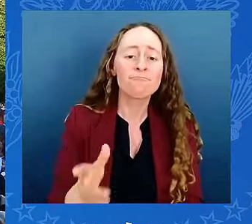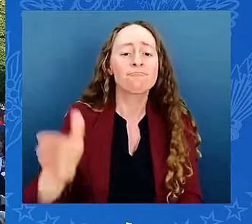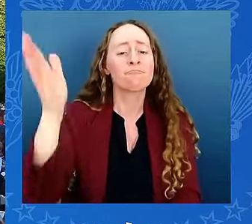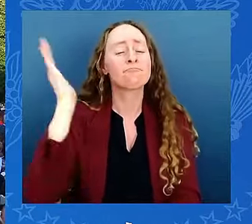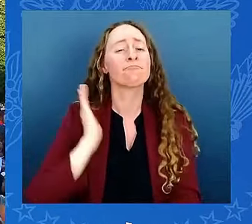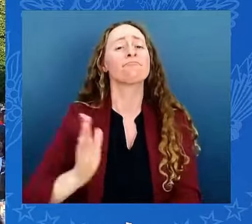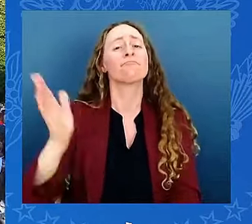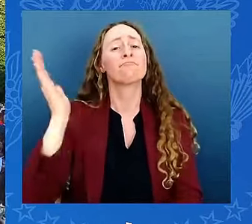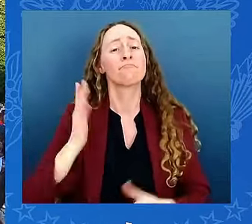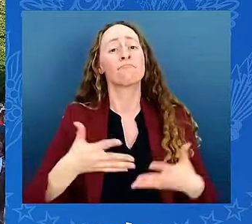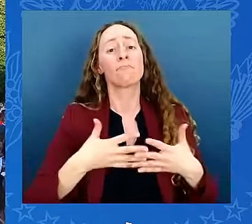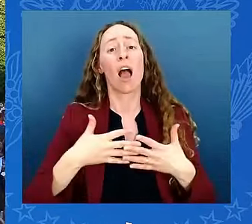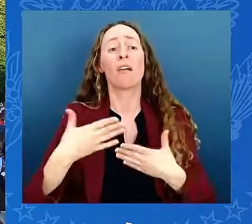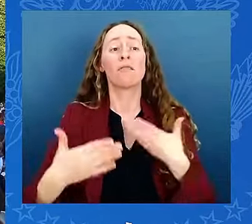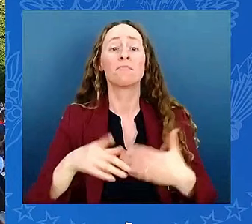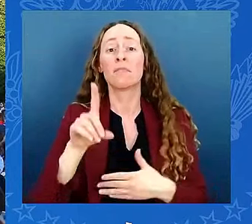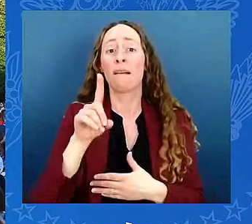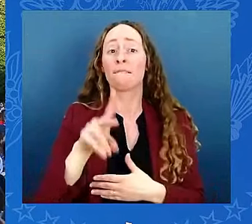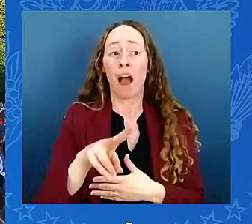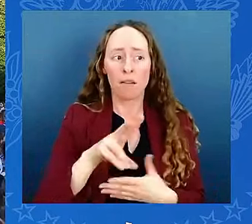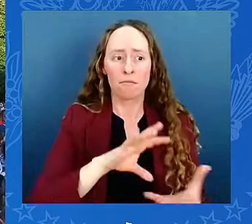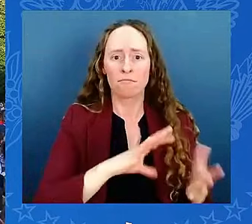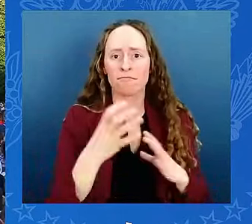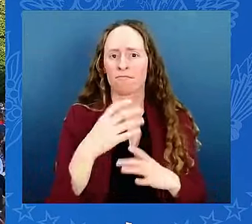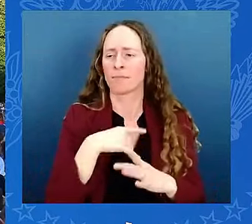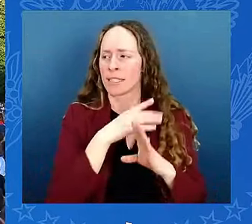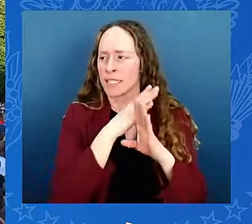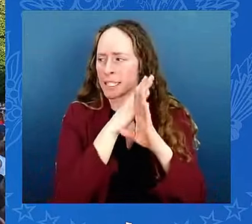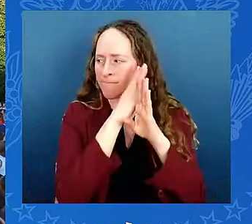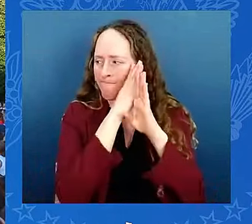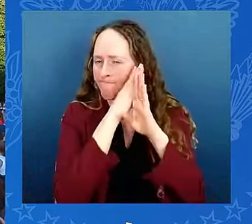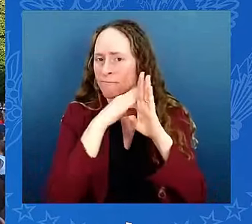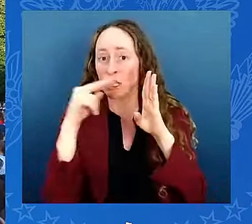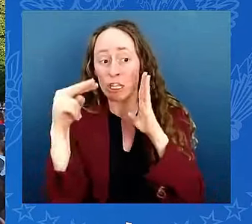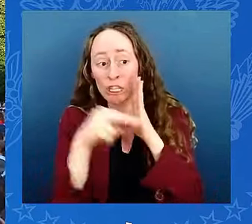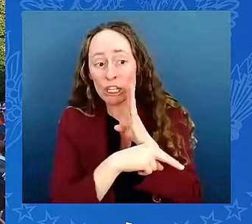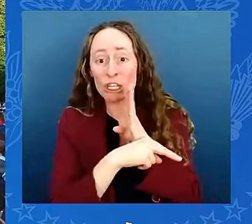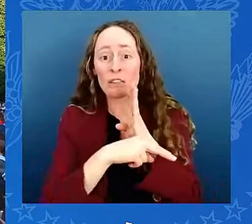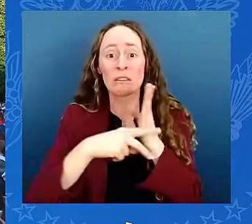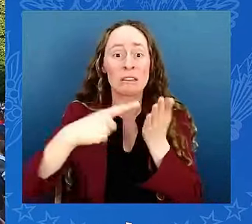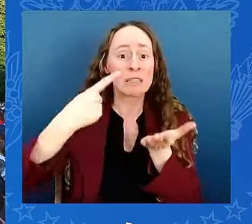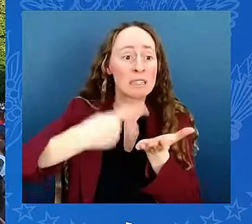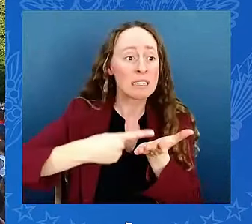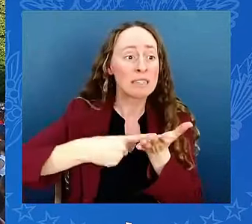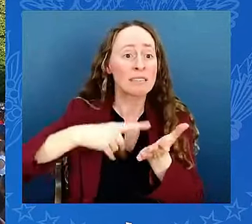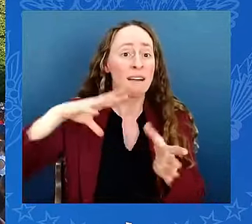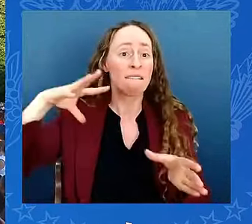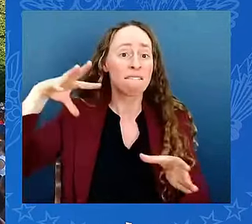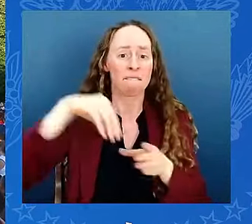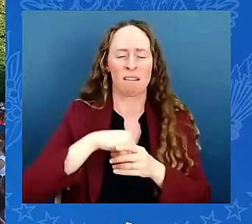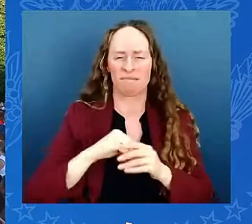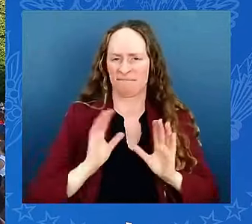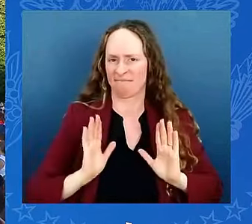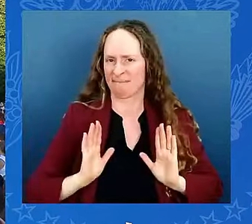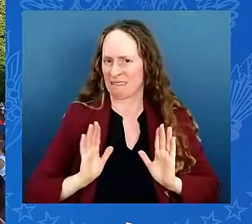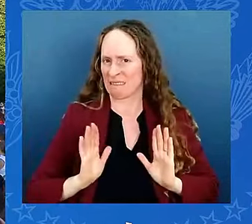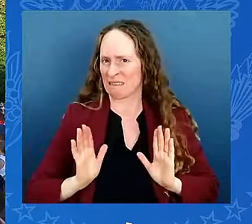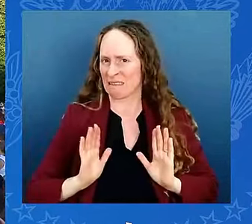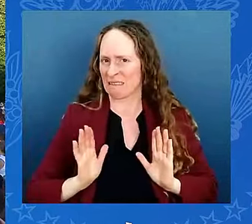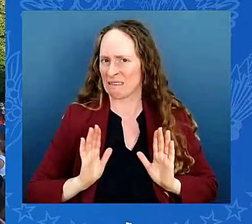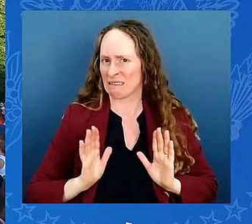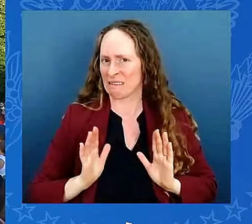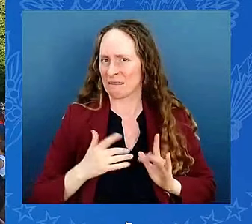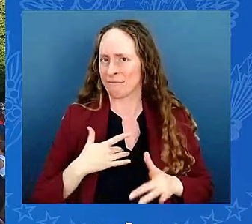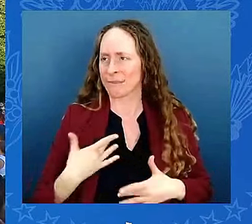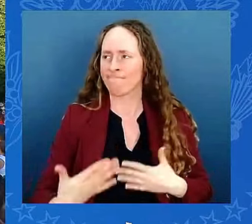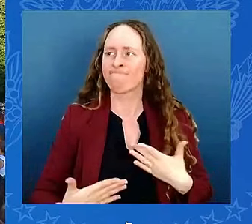do something the government had to address. Society often looked away, and so many places, violence